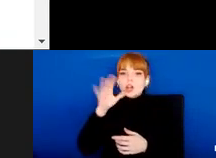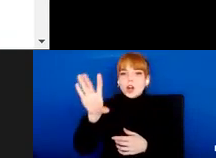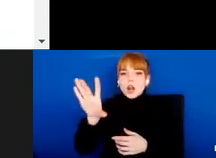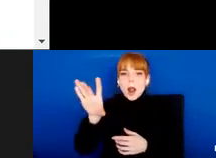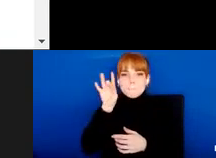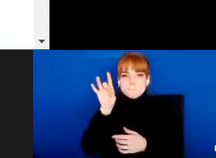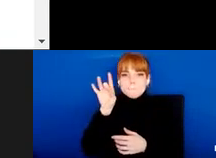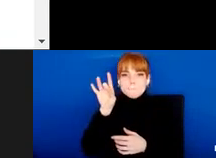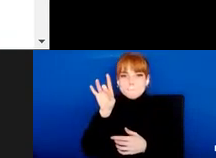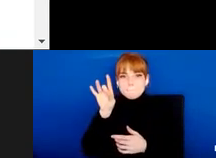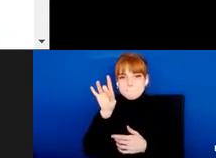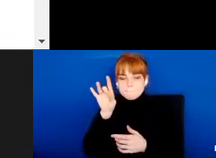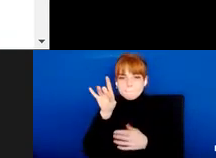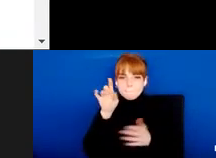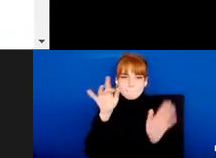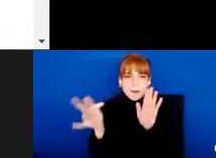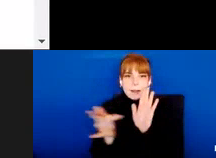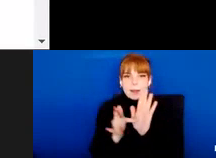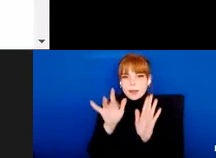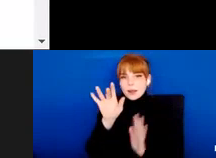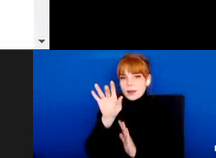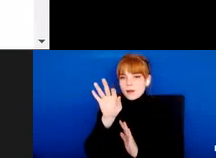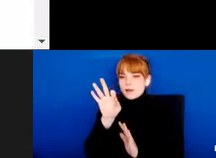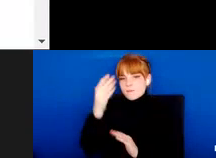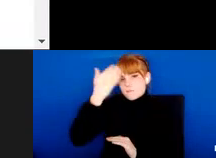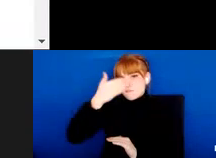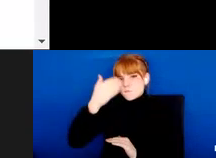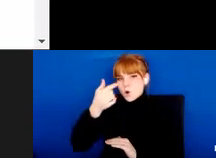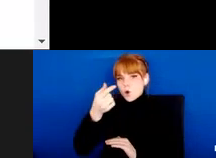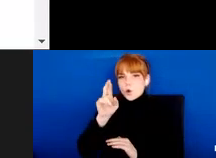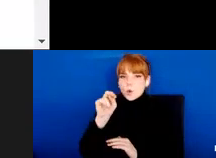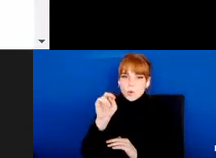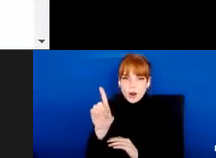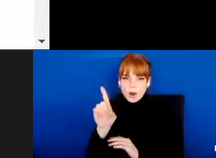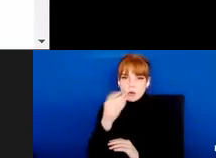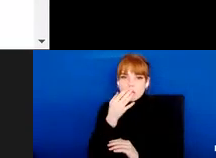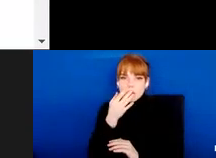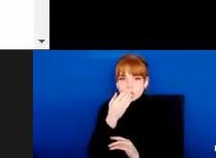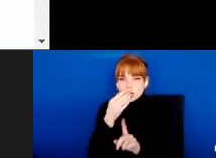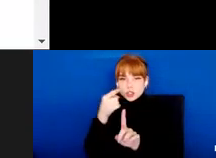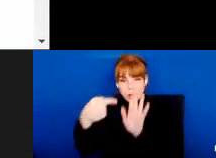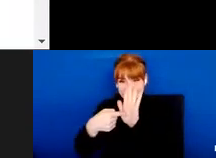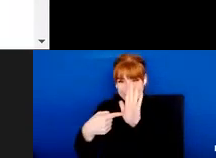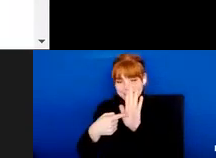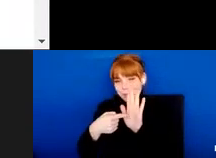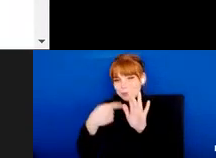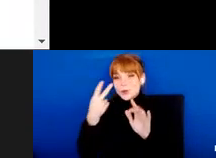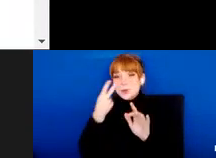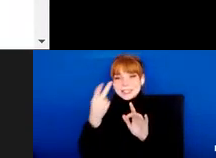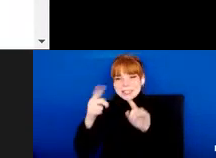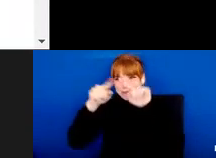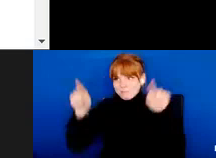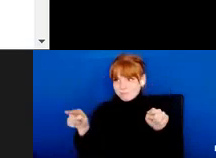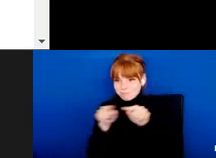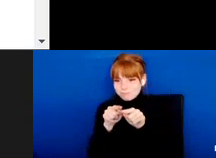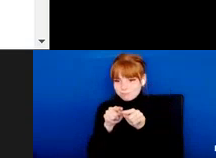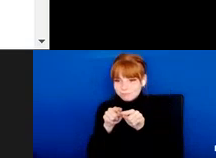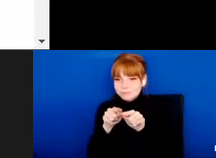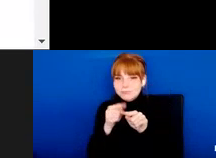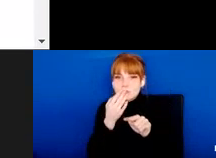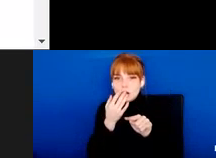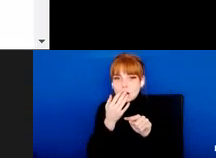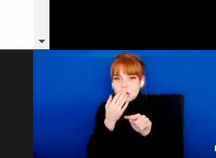for example, and I click, and this is again in this contrast checker, there's a foreground color block, where if I click on it, there's